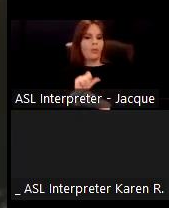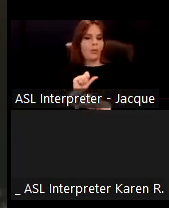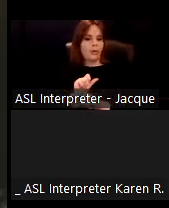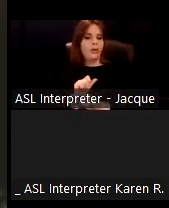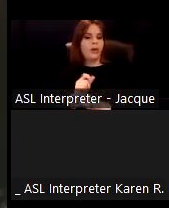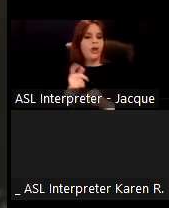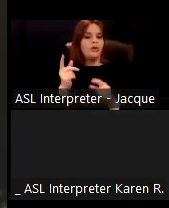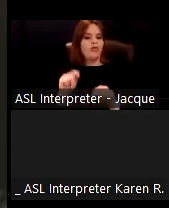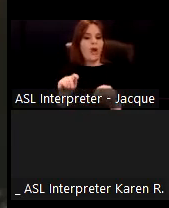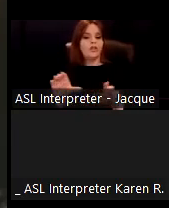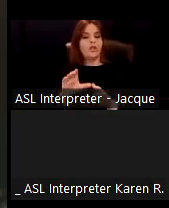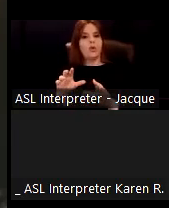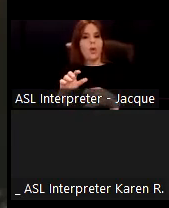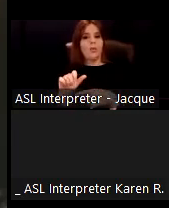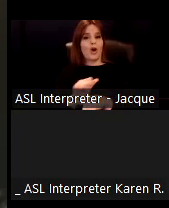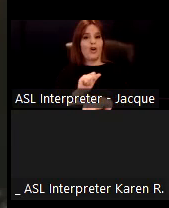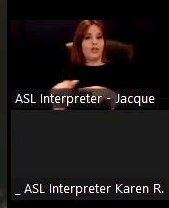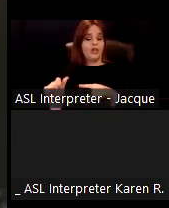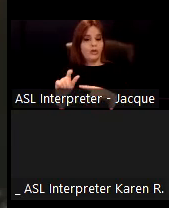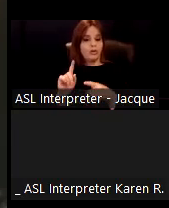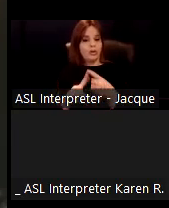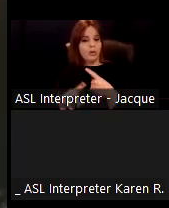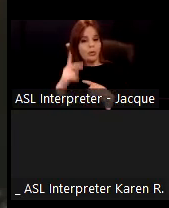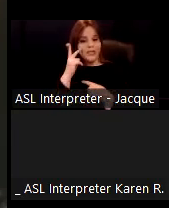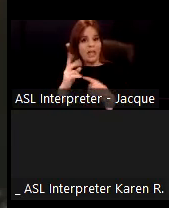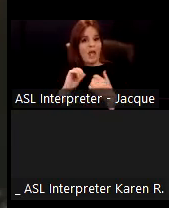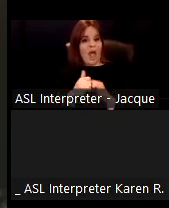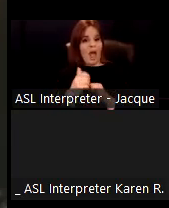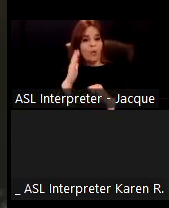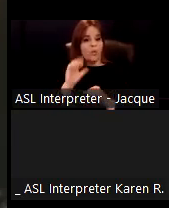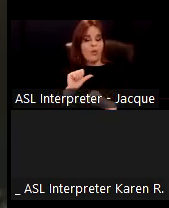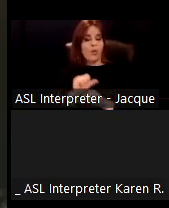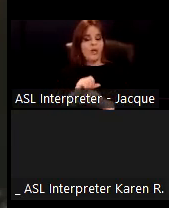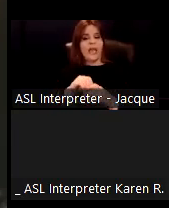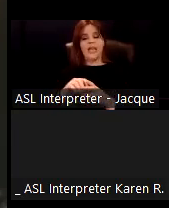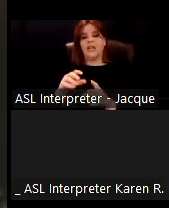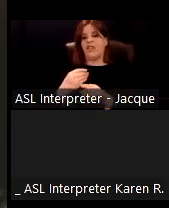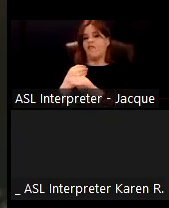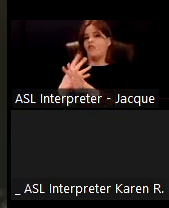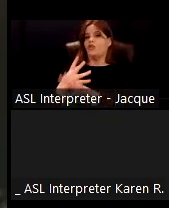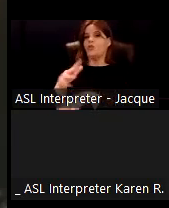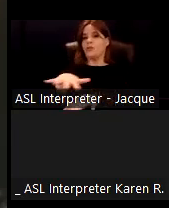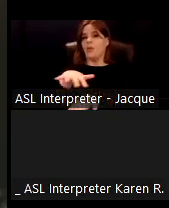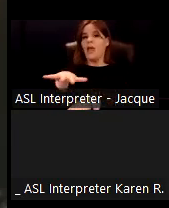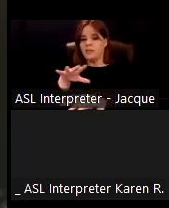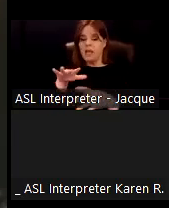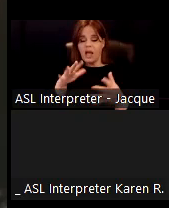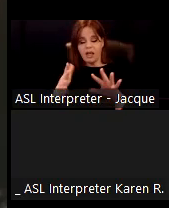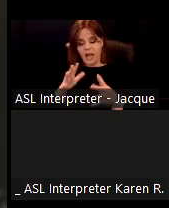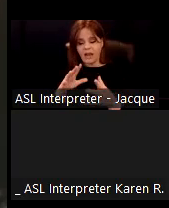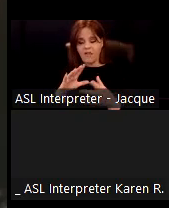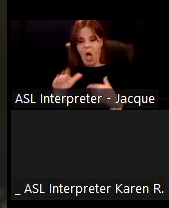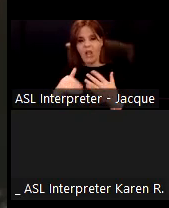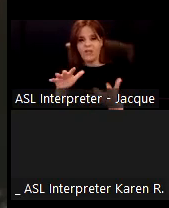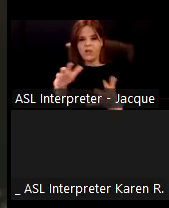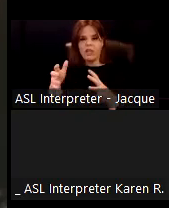to do a rehearsal to see how it will work in the virtual space and get all of those sort of glitches and things that